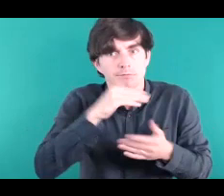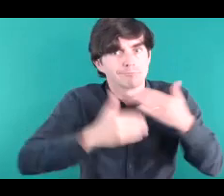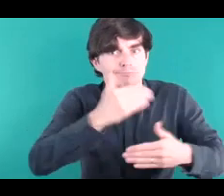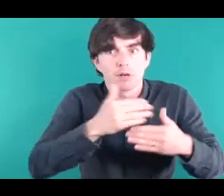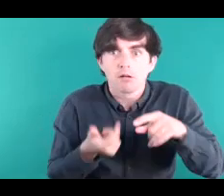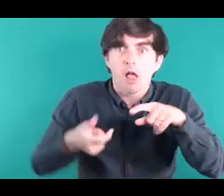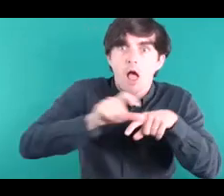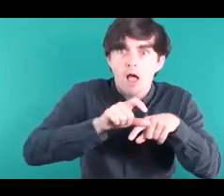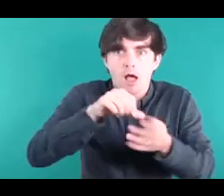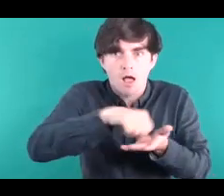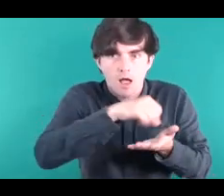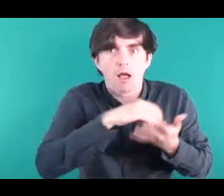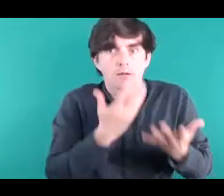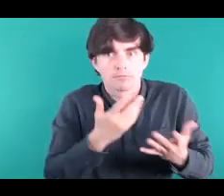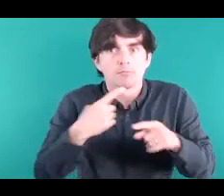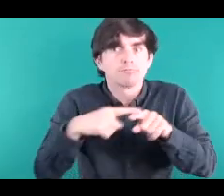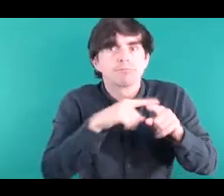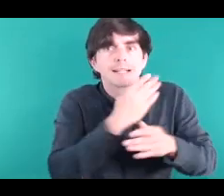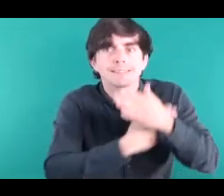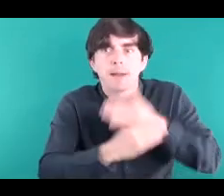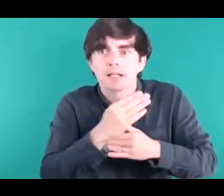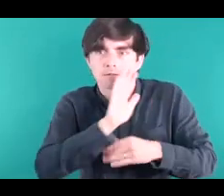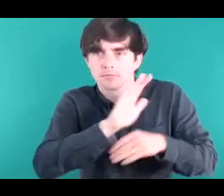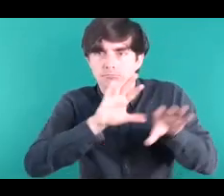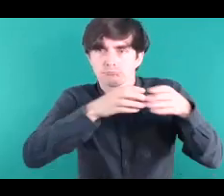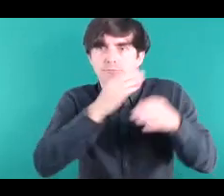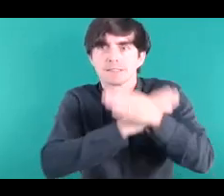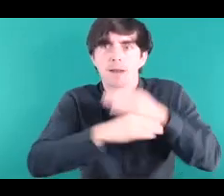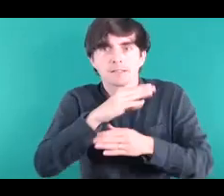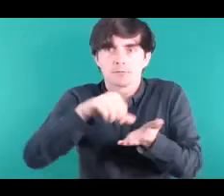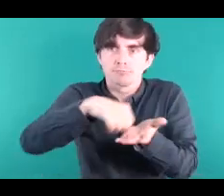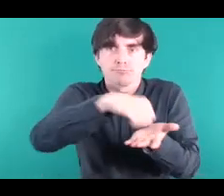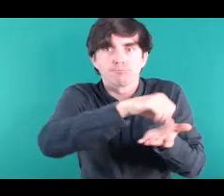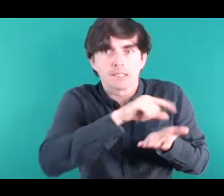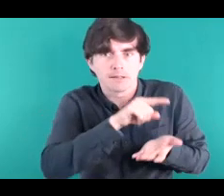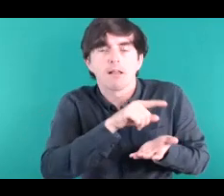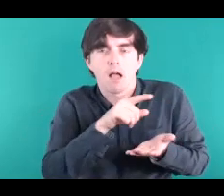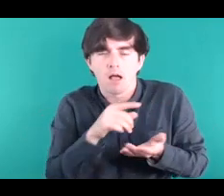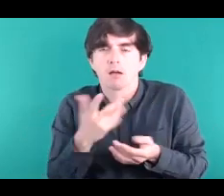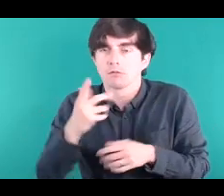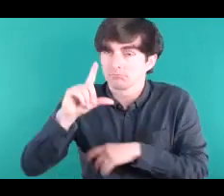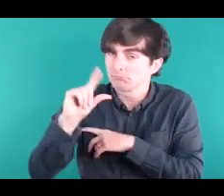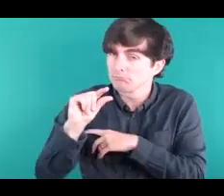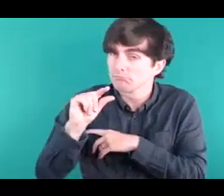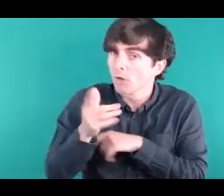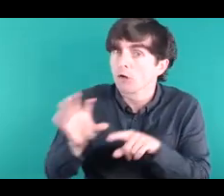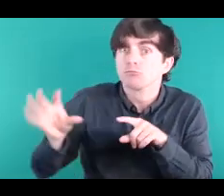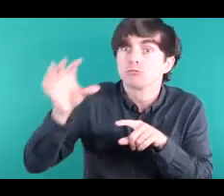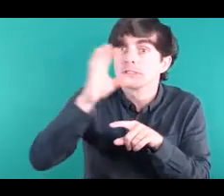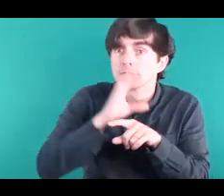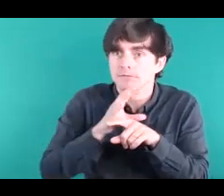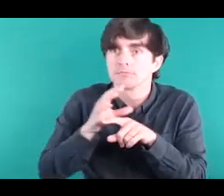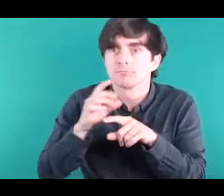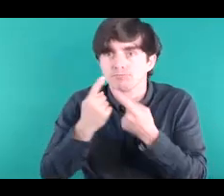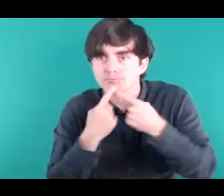We have Rwanda, Lesotho, Suriname, Sri Lanka, Kenya, and also Tamil Nadu. We will have Meenakshi